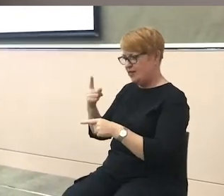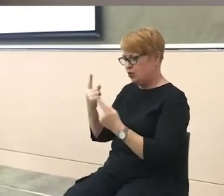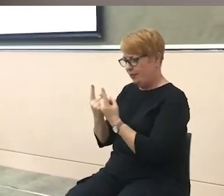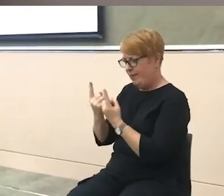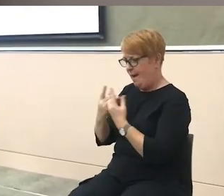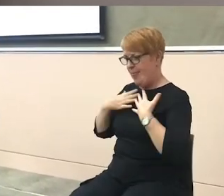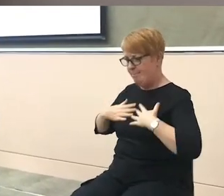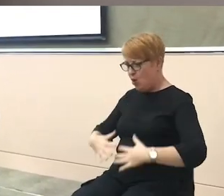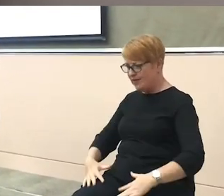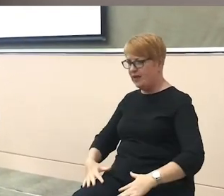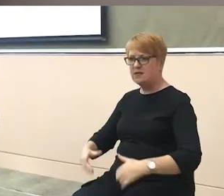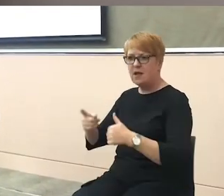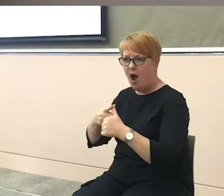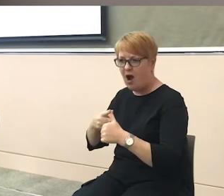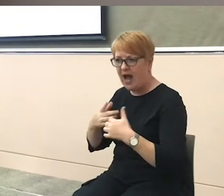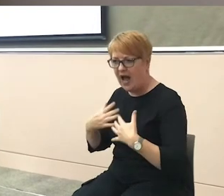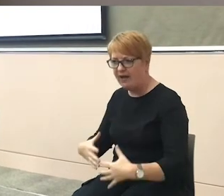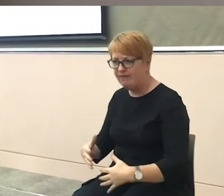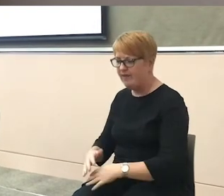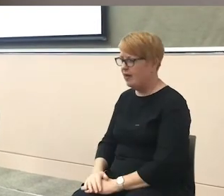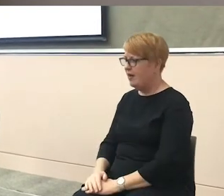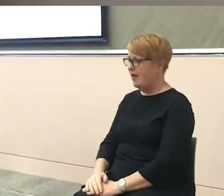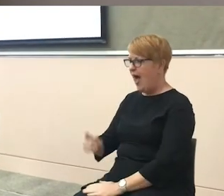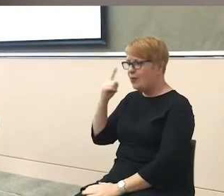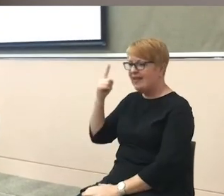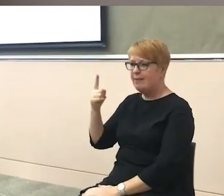about like the flaws in this